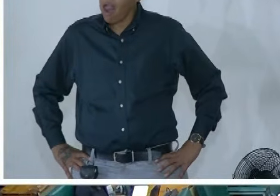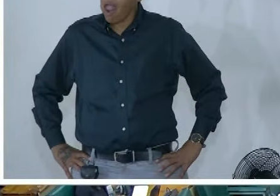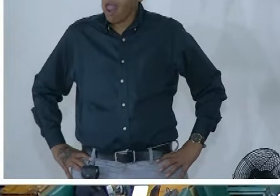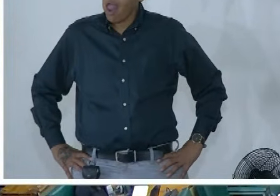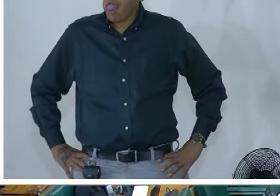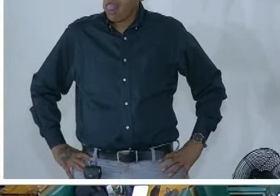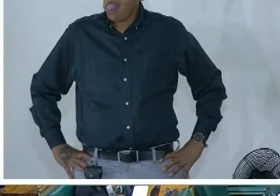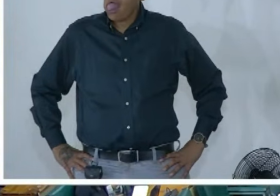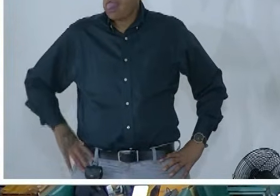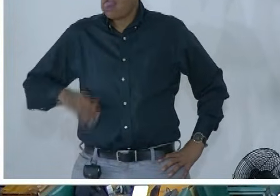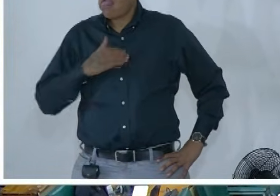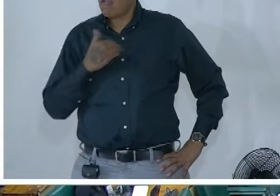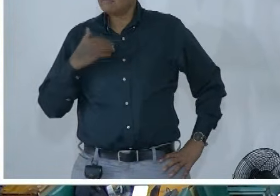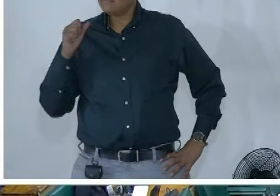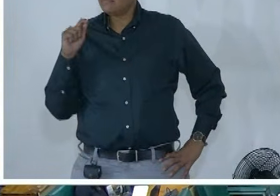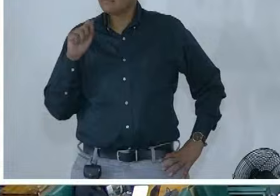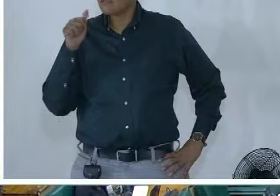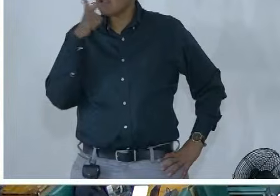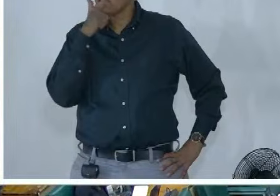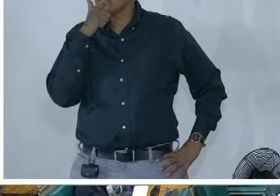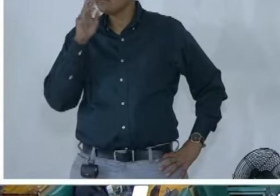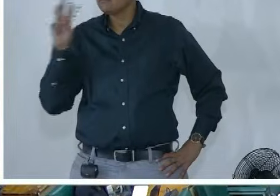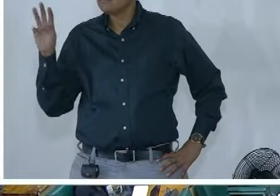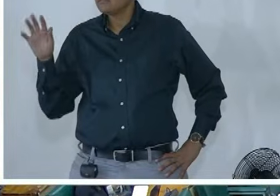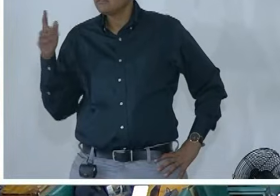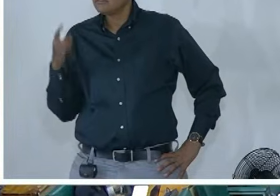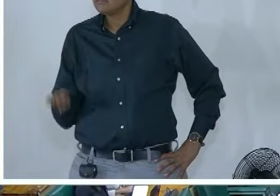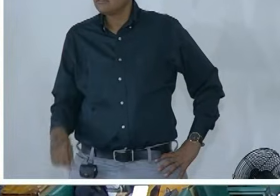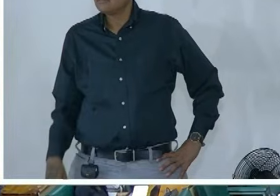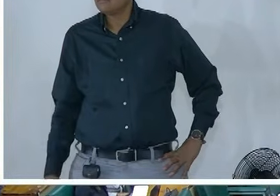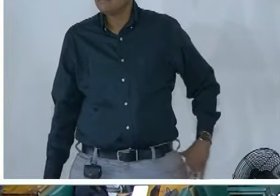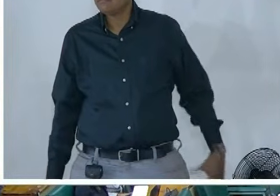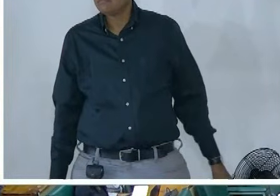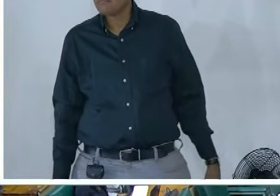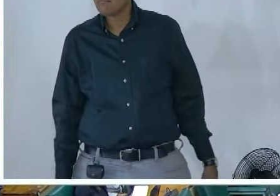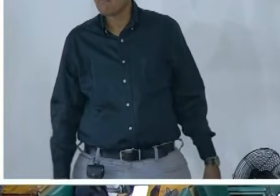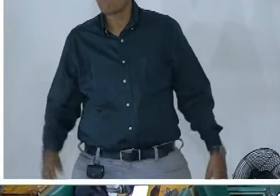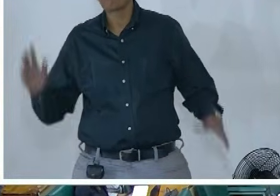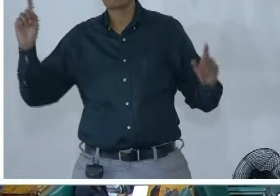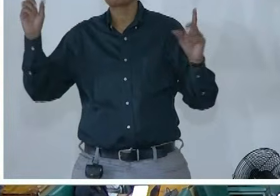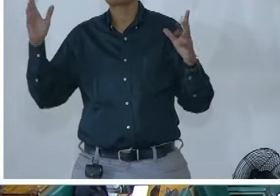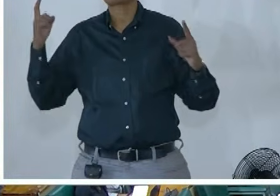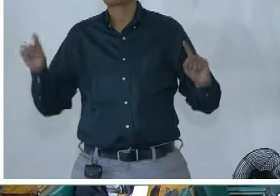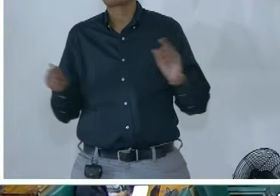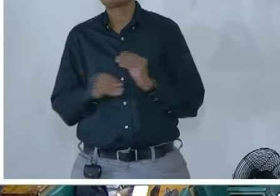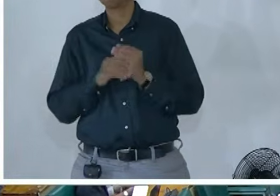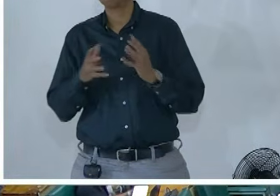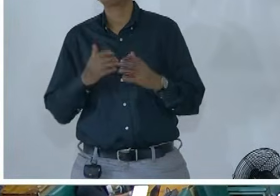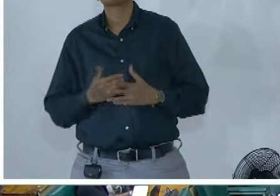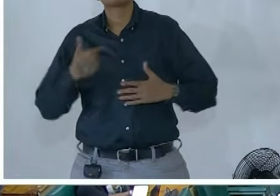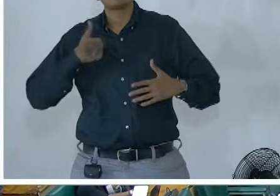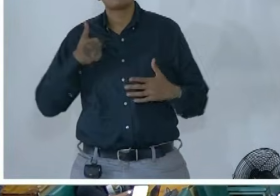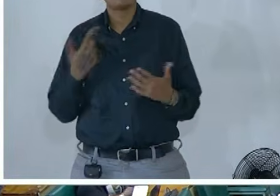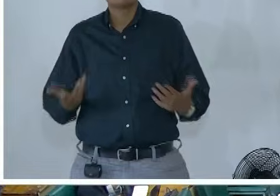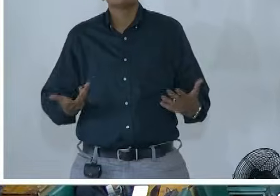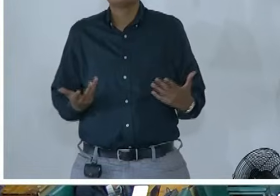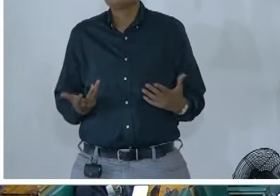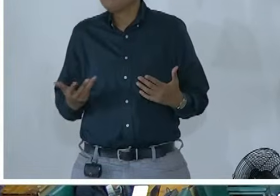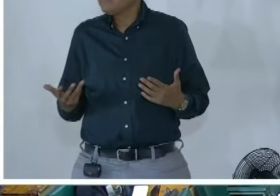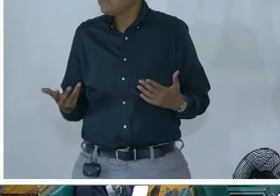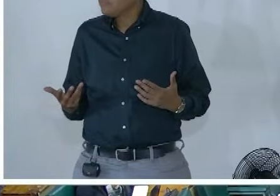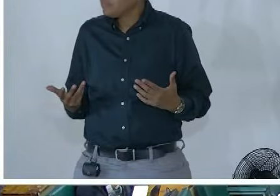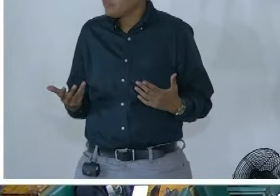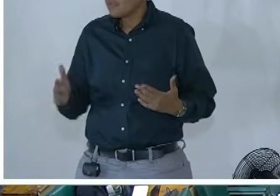Member from St. Andrew Western. Okay. Mr. Speaker, I